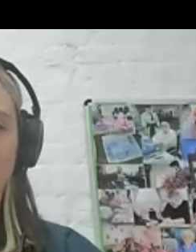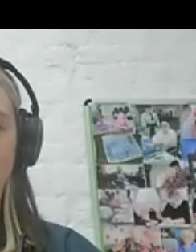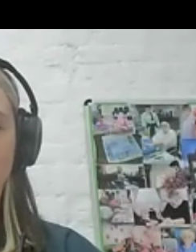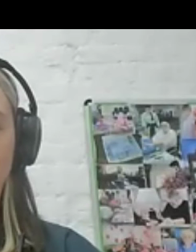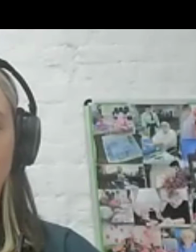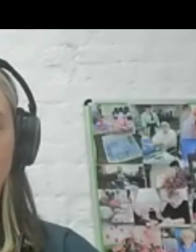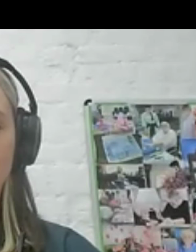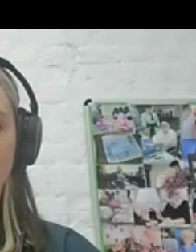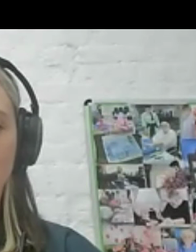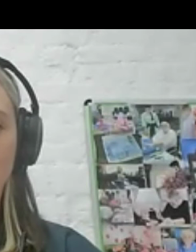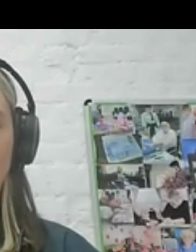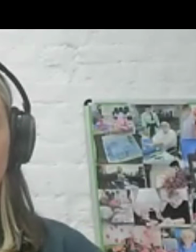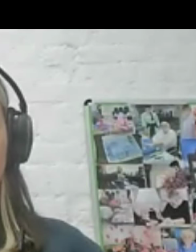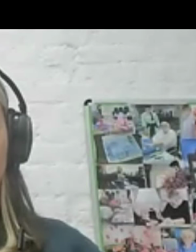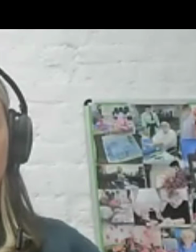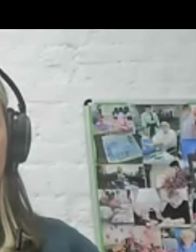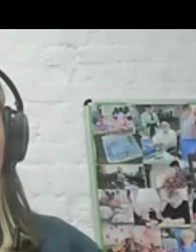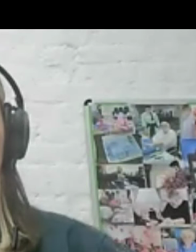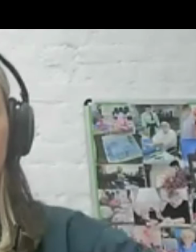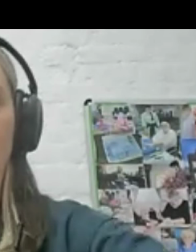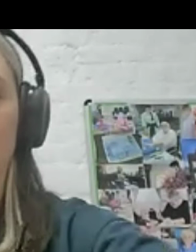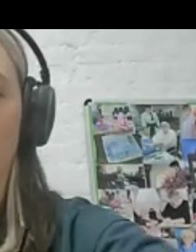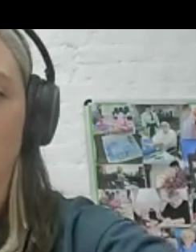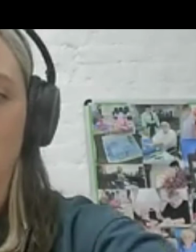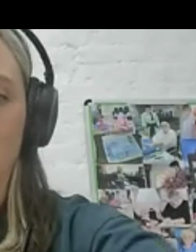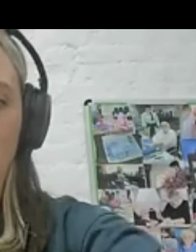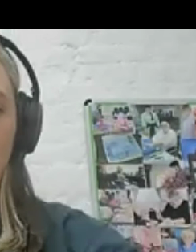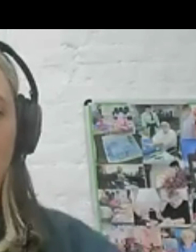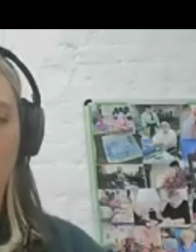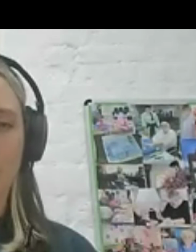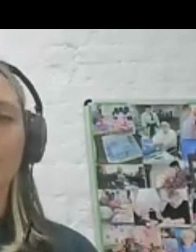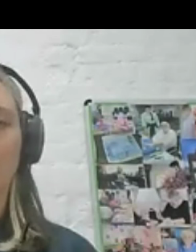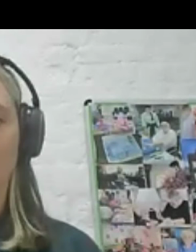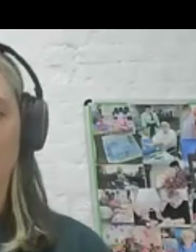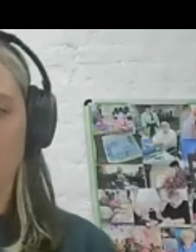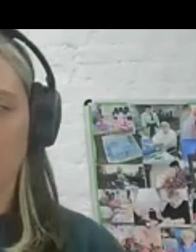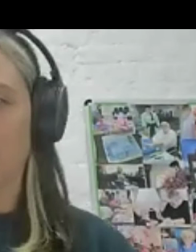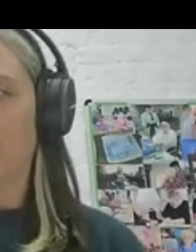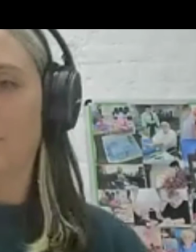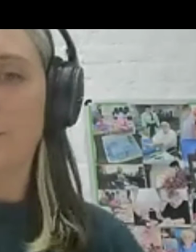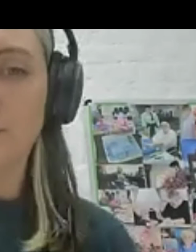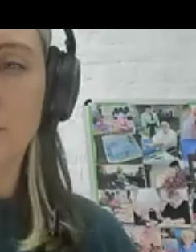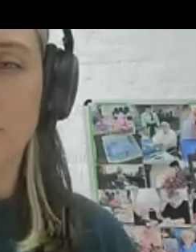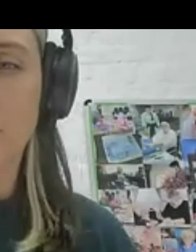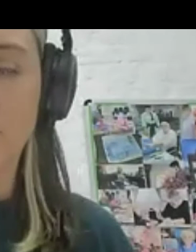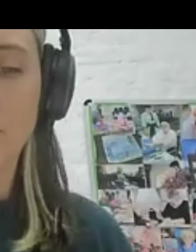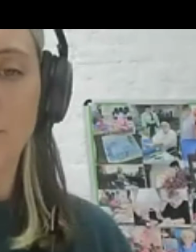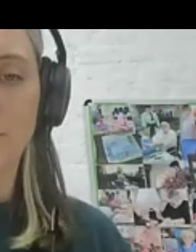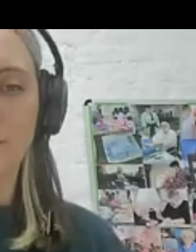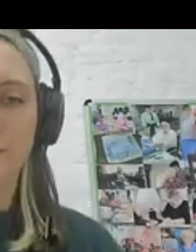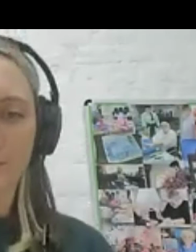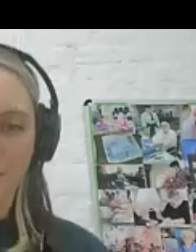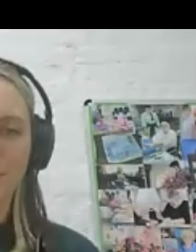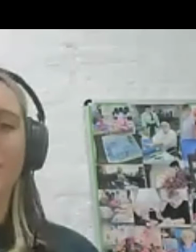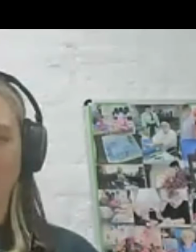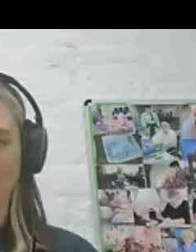again, going back to them barriers at the start of today's conversation was definitely highlighted from yourself there in terms of, having that